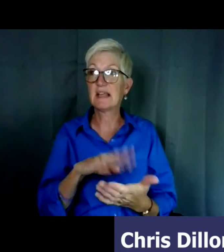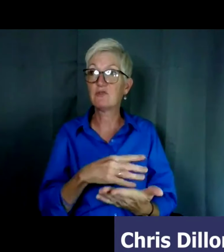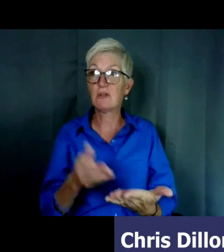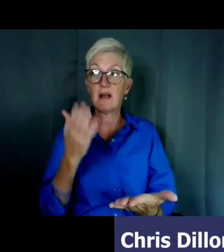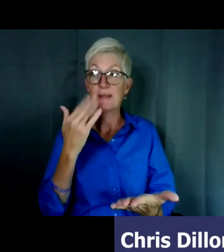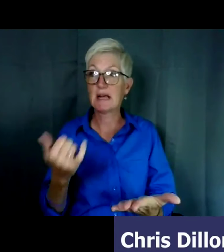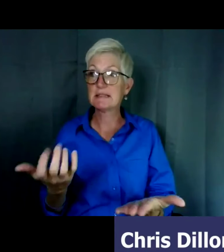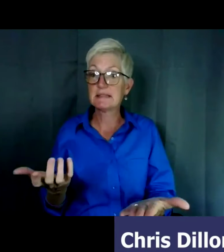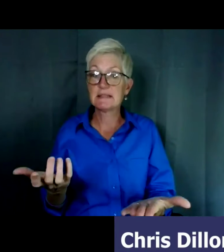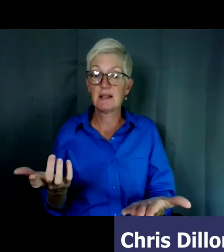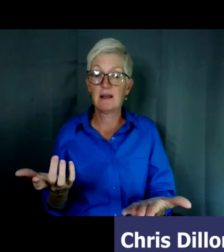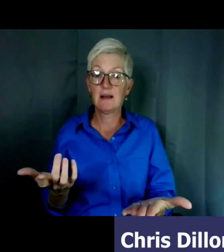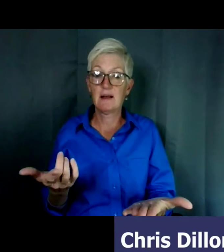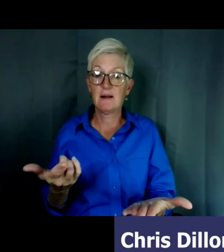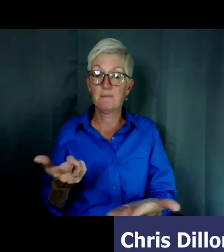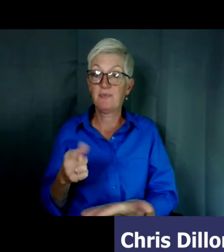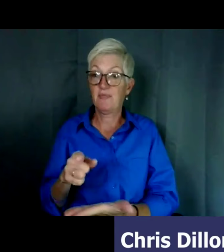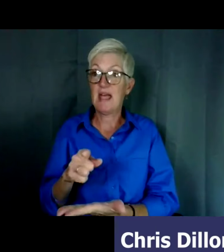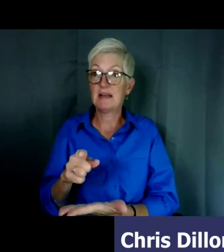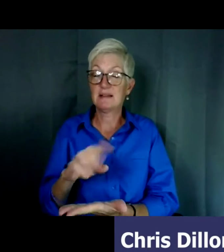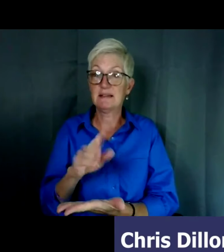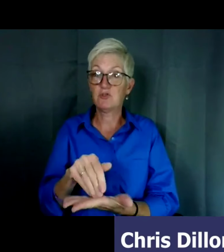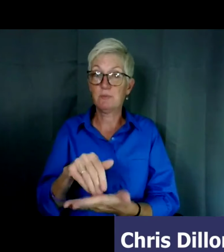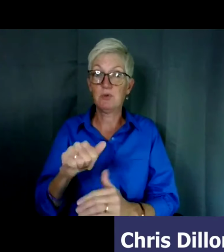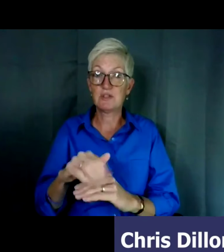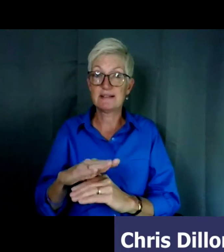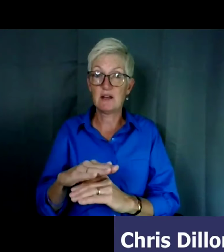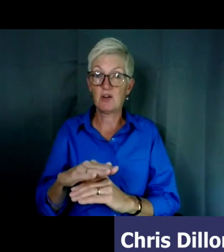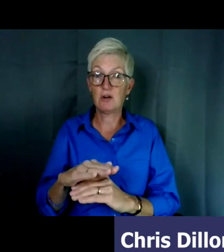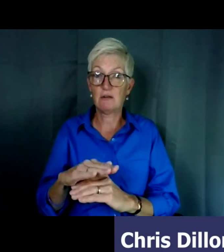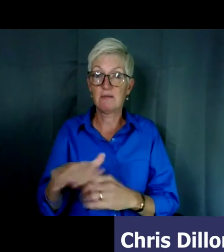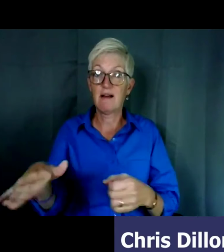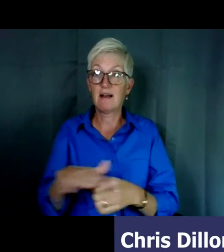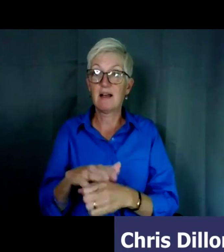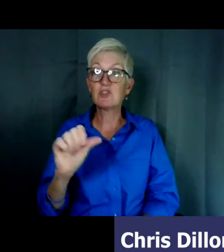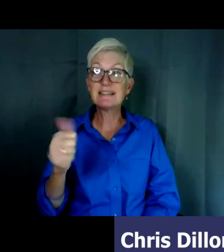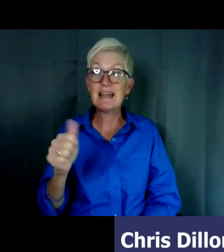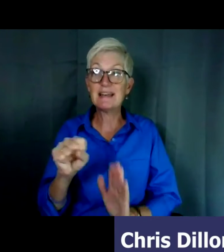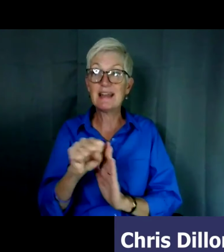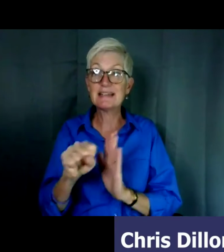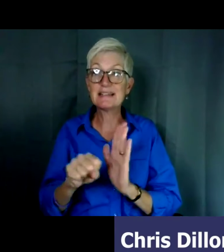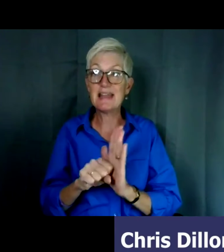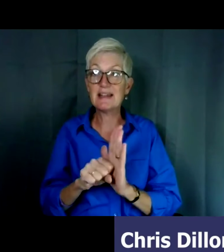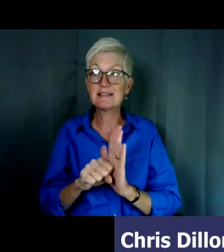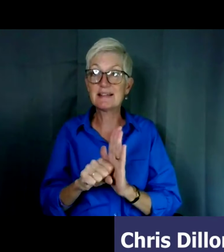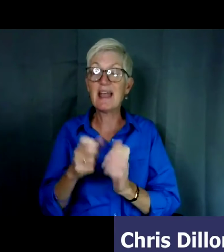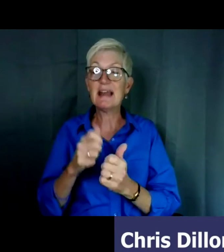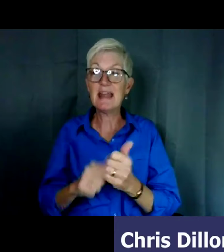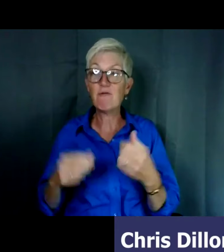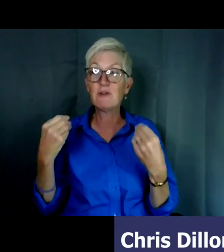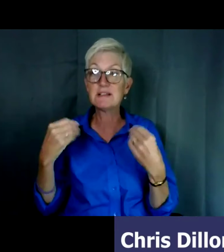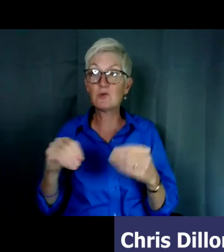because this distribution center oversees 10 states and every store within those 10 states.